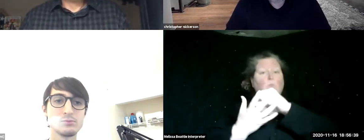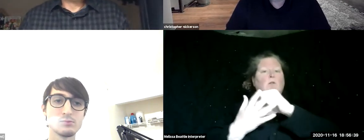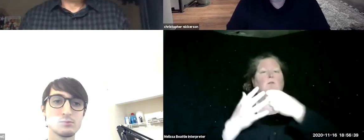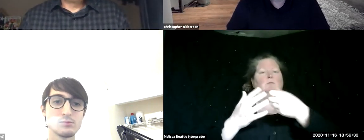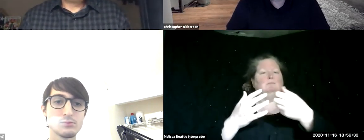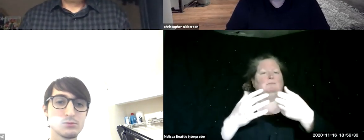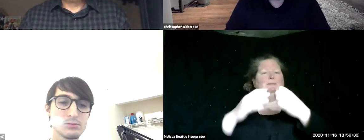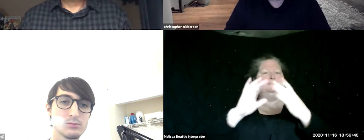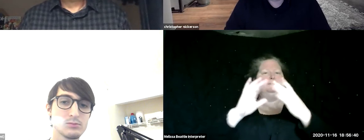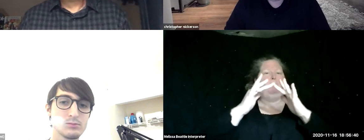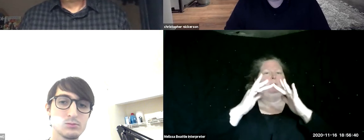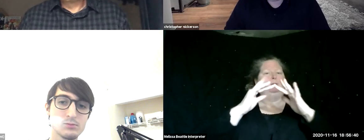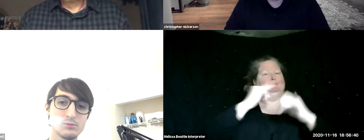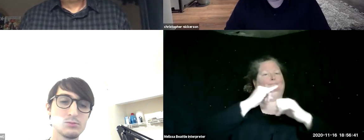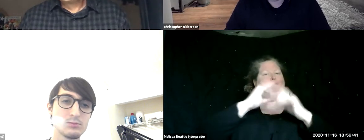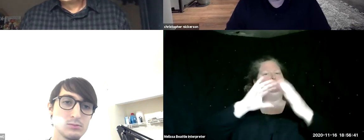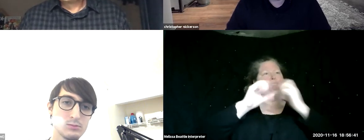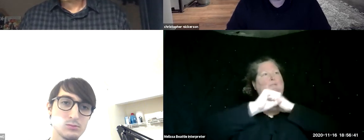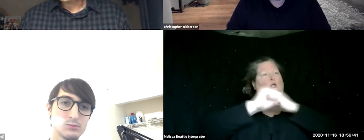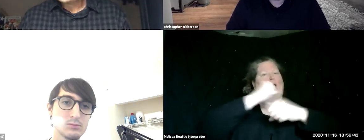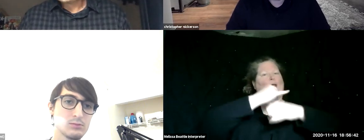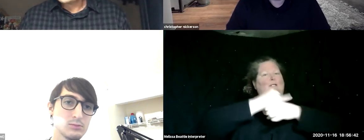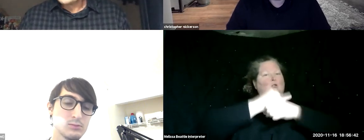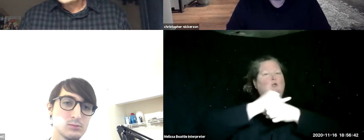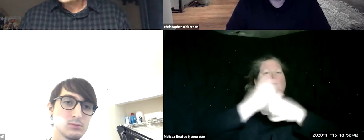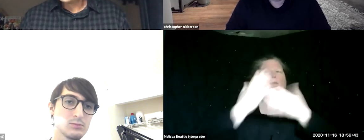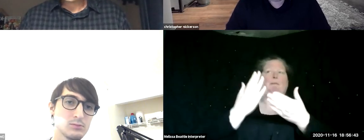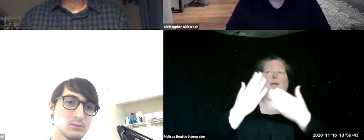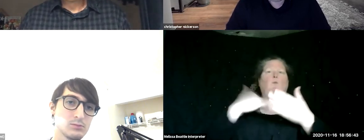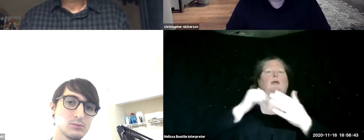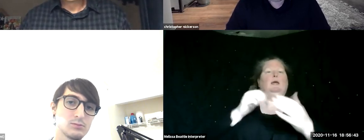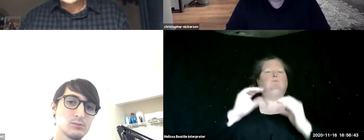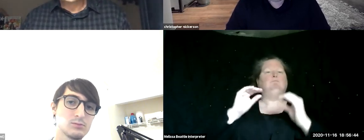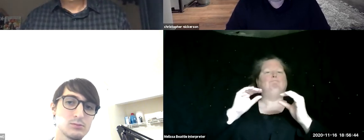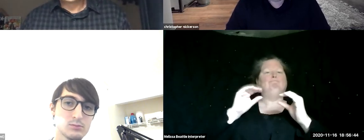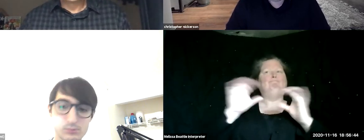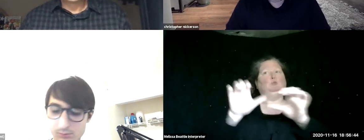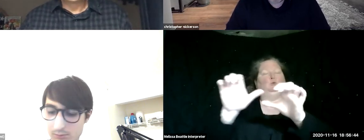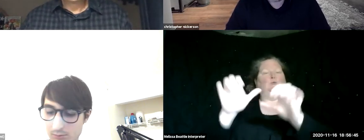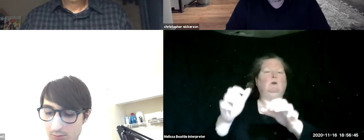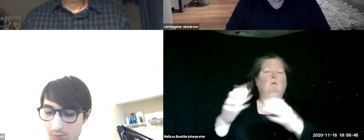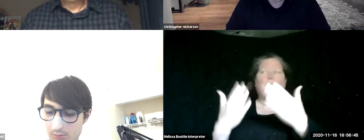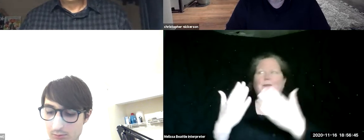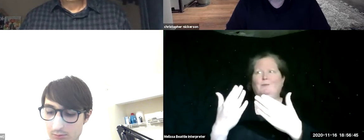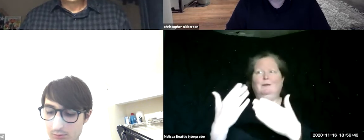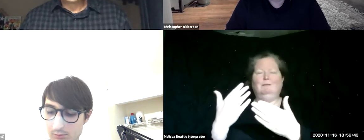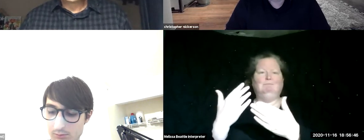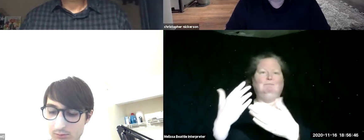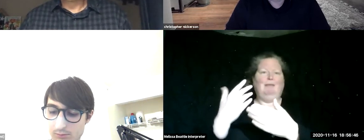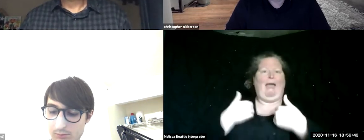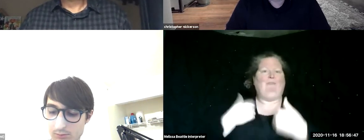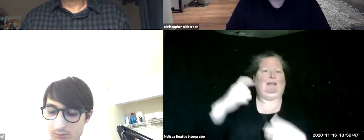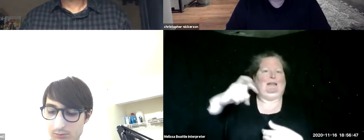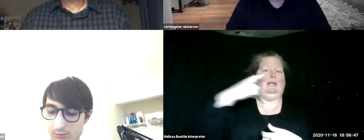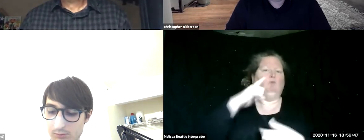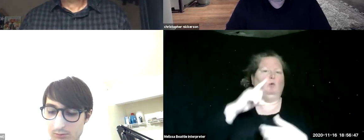Yeah. And it is. It's almost like there's a need for a volunteer group to just act in that way, right? Yeah. Walk the walk and